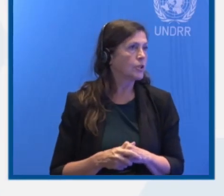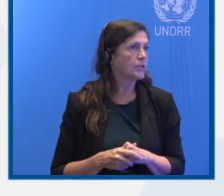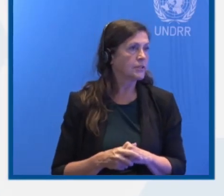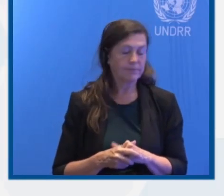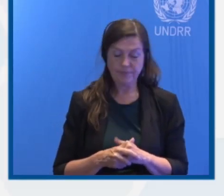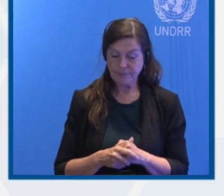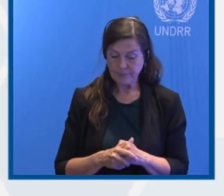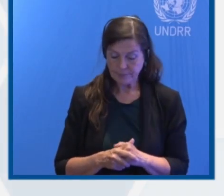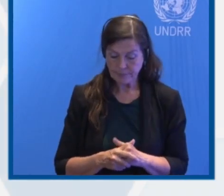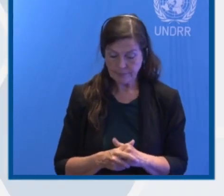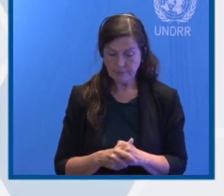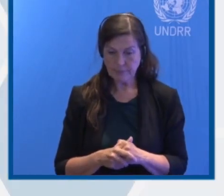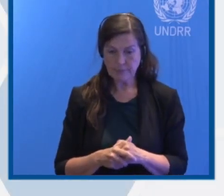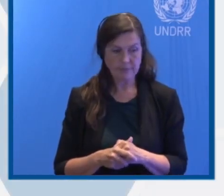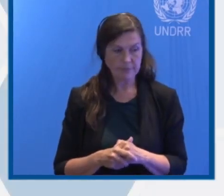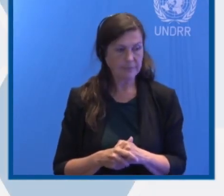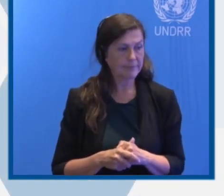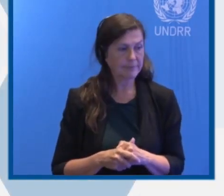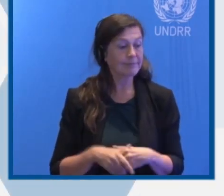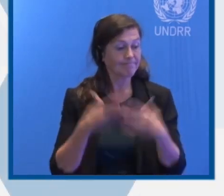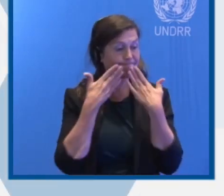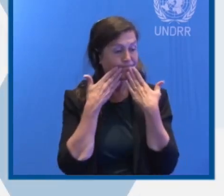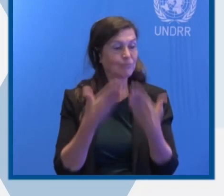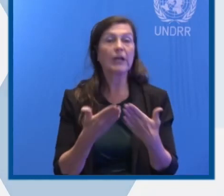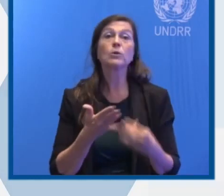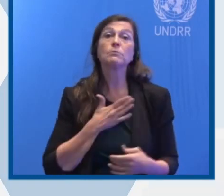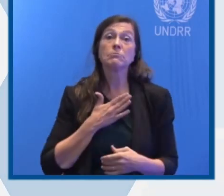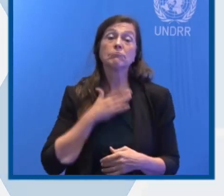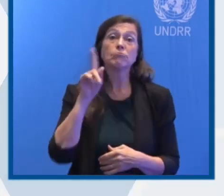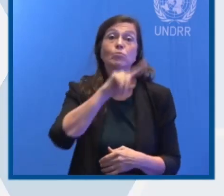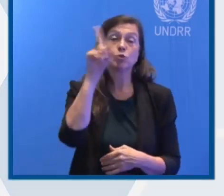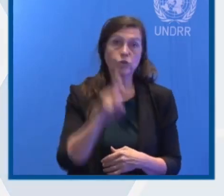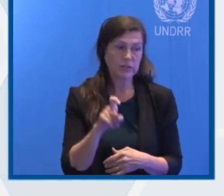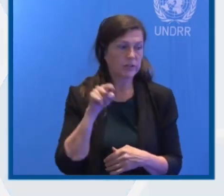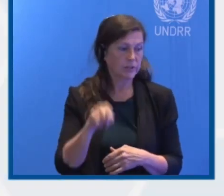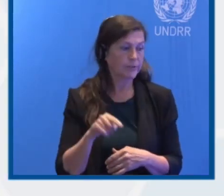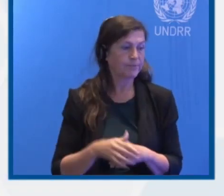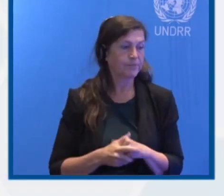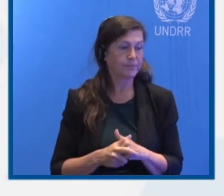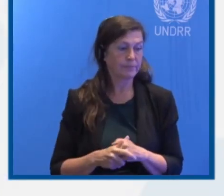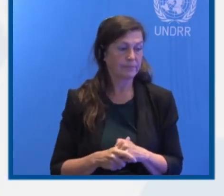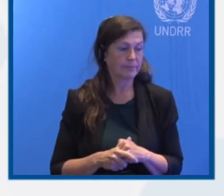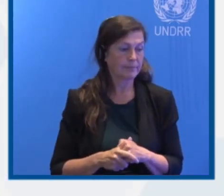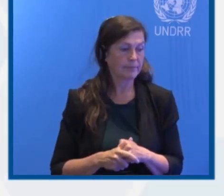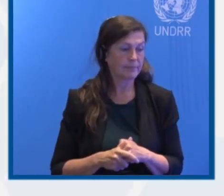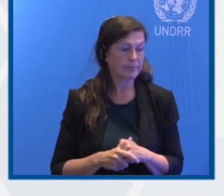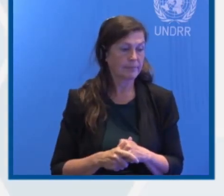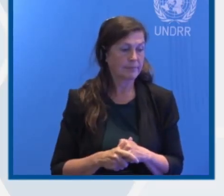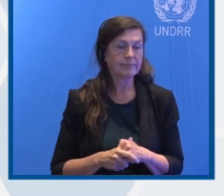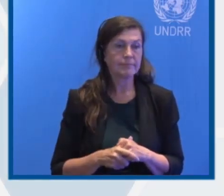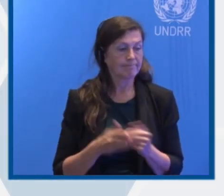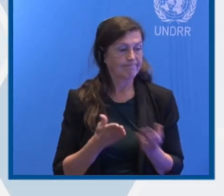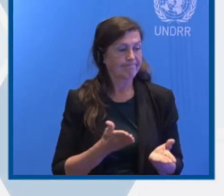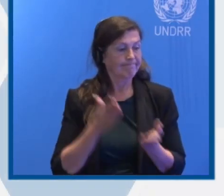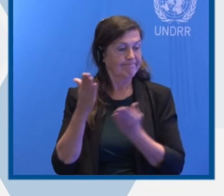Thank you, Kamal sir, for this opportunity. My question is to Her Excellency Esther ma'am from Uganda Experience.